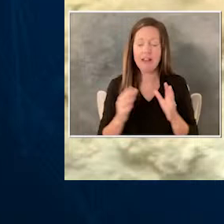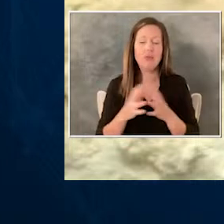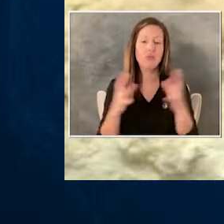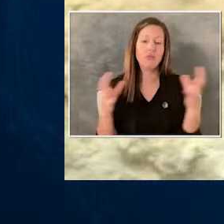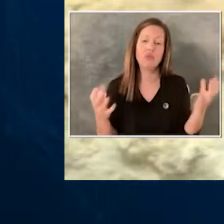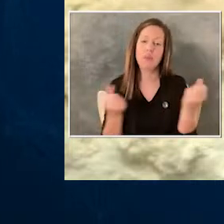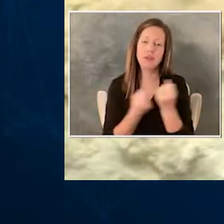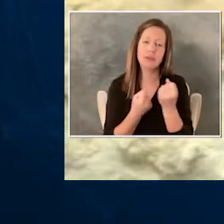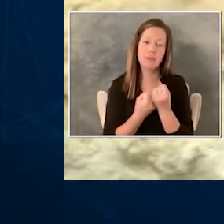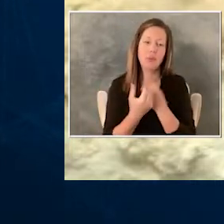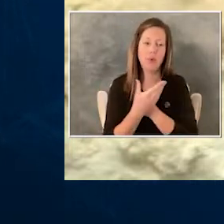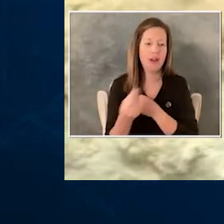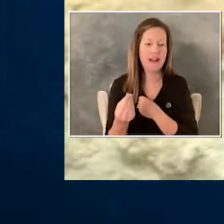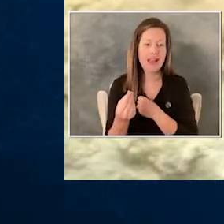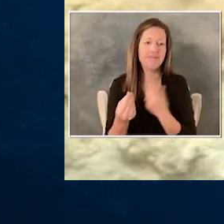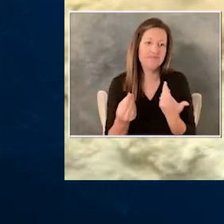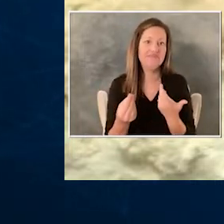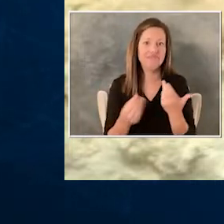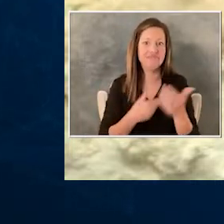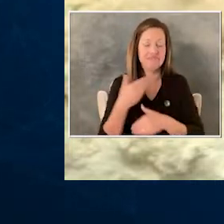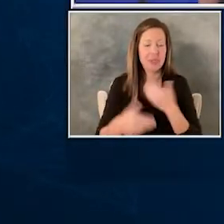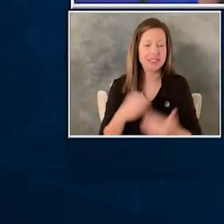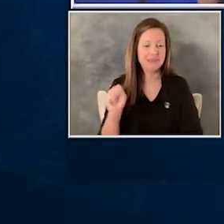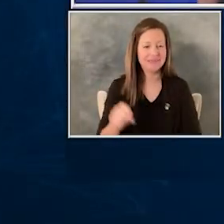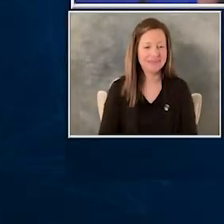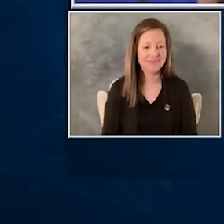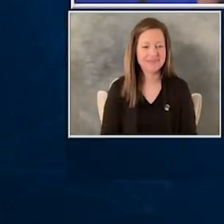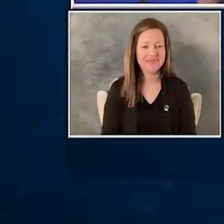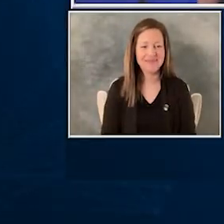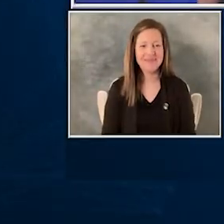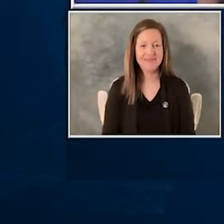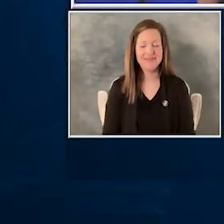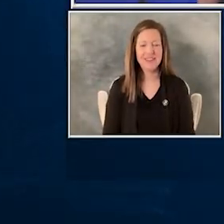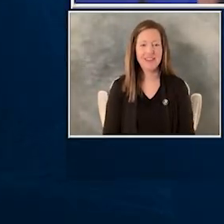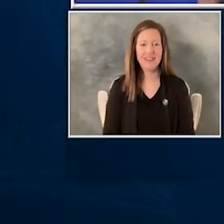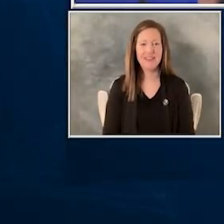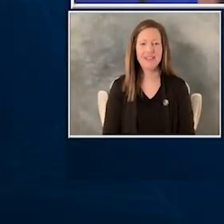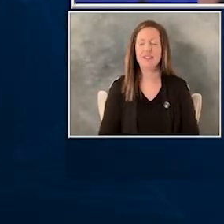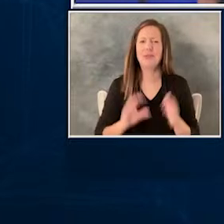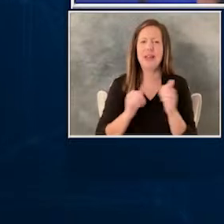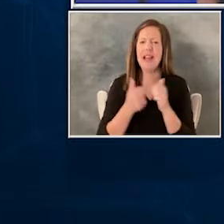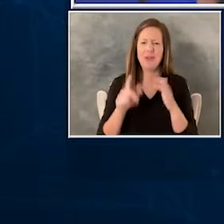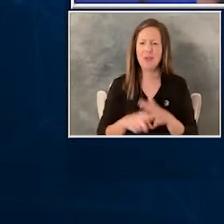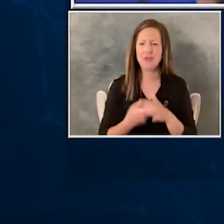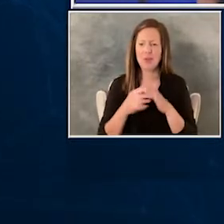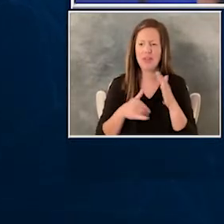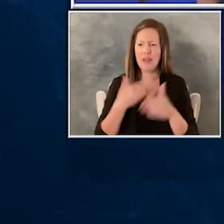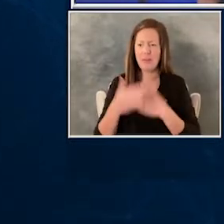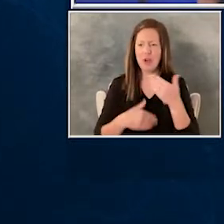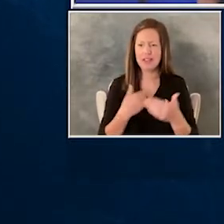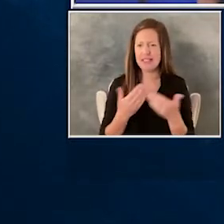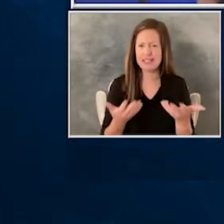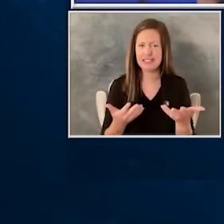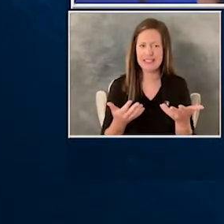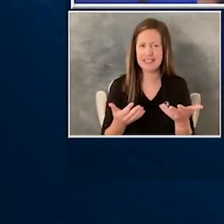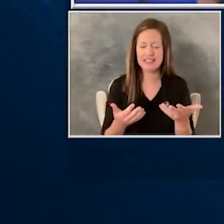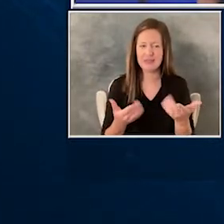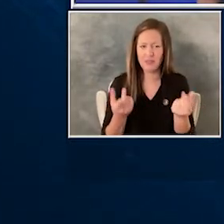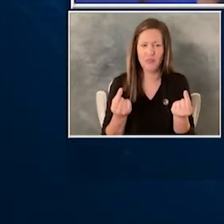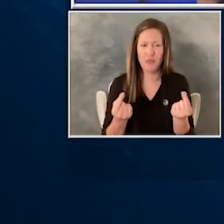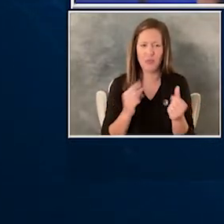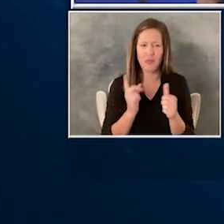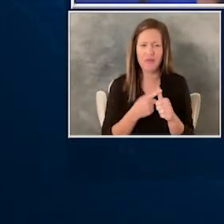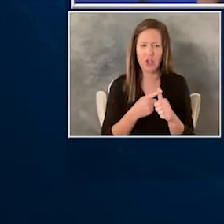and all the way through the process. So how do you get that process going? You make the decision you want to do something like this. Who's the